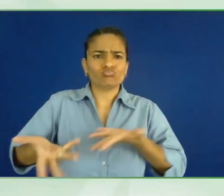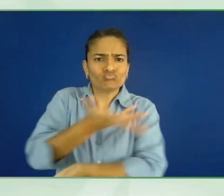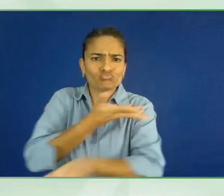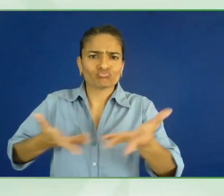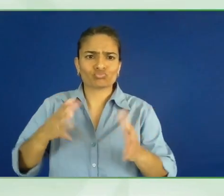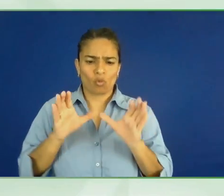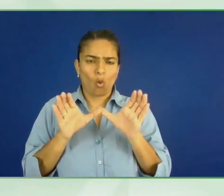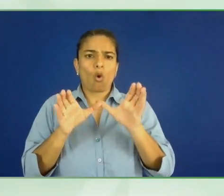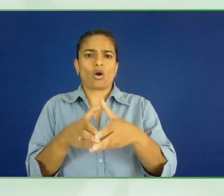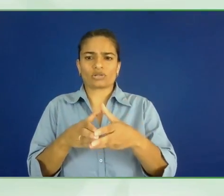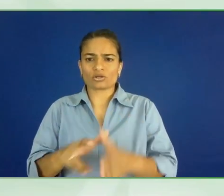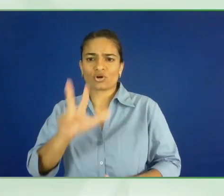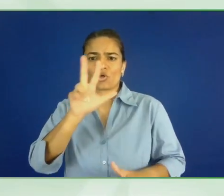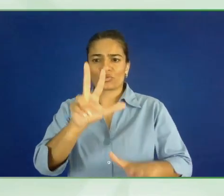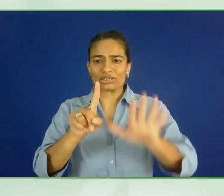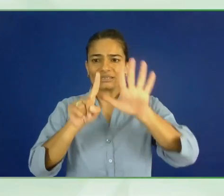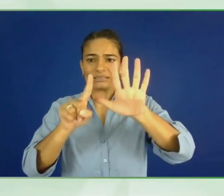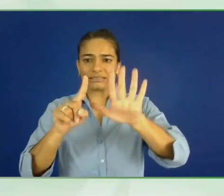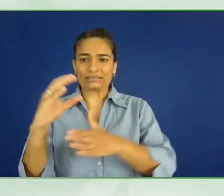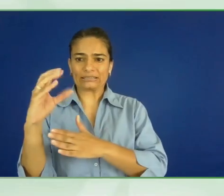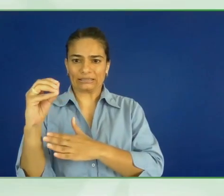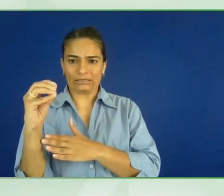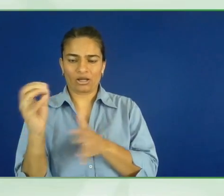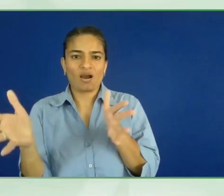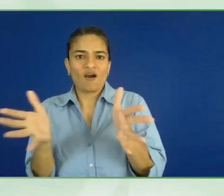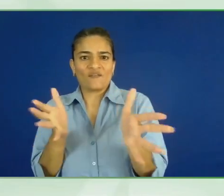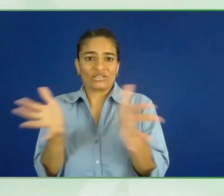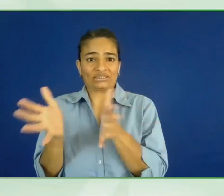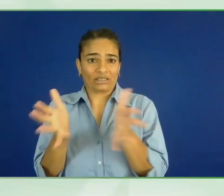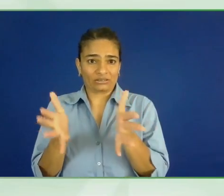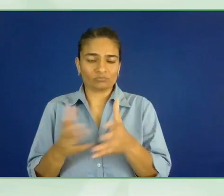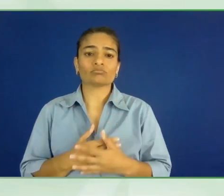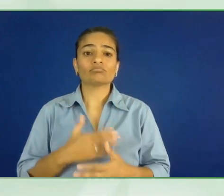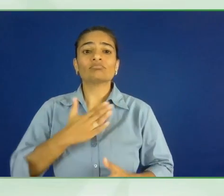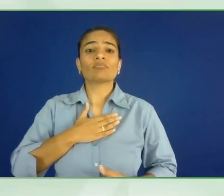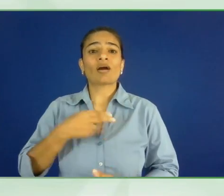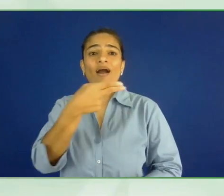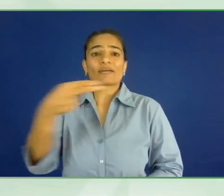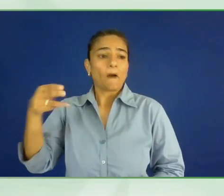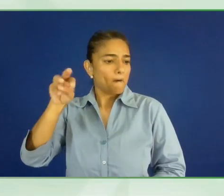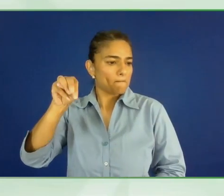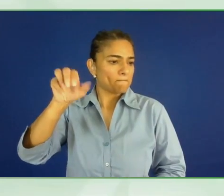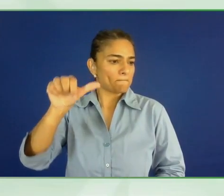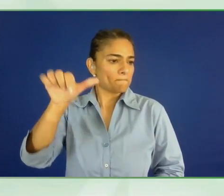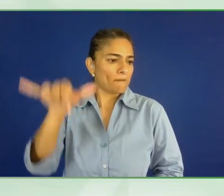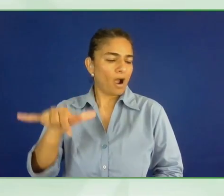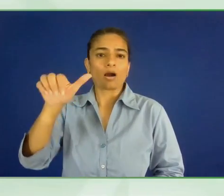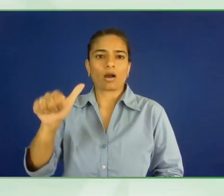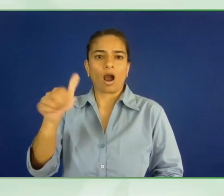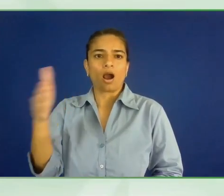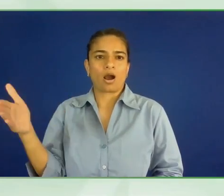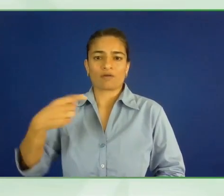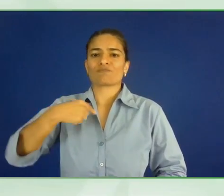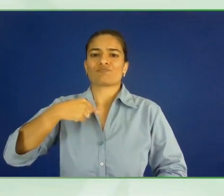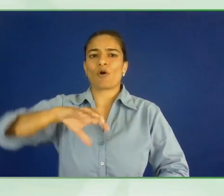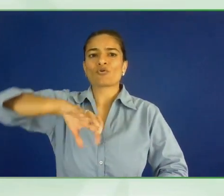Maia Bibileishvili. I am from Georgia, and I represent Georgian Disabled